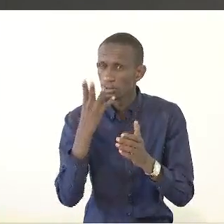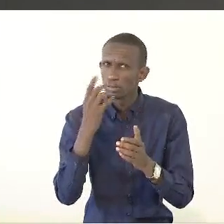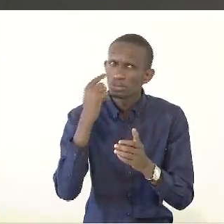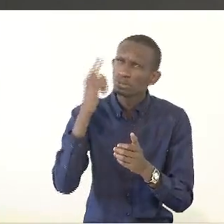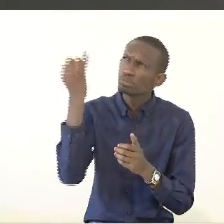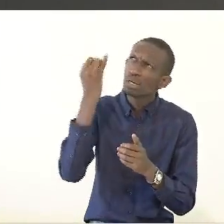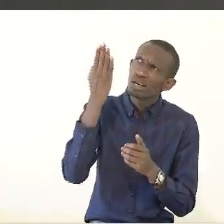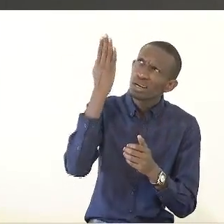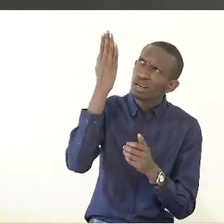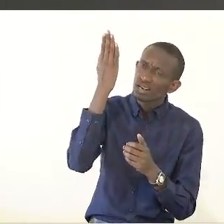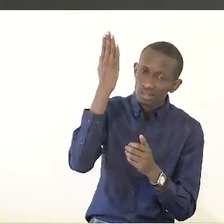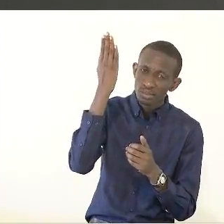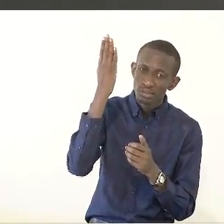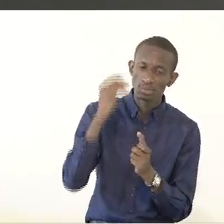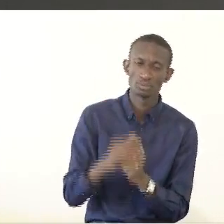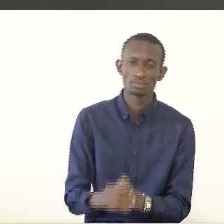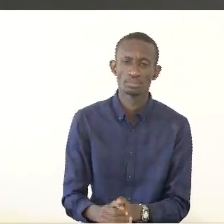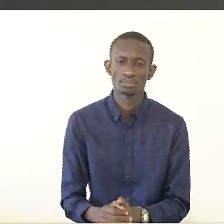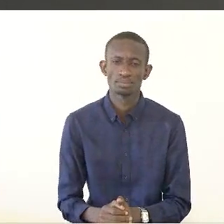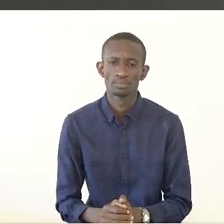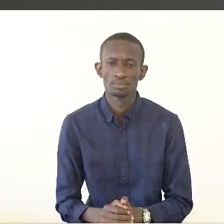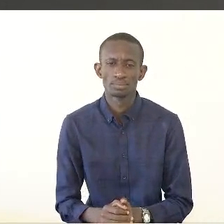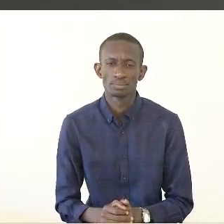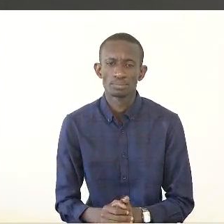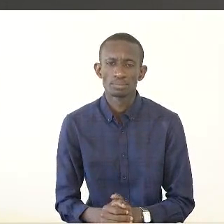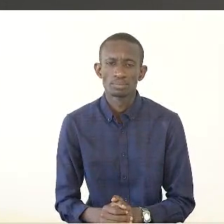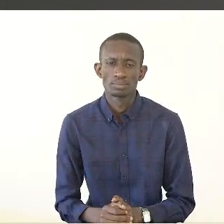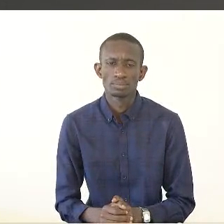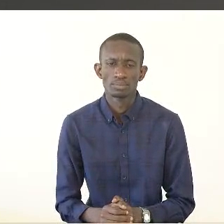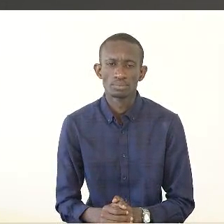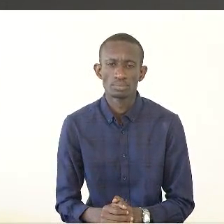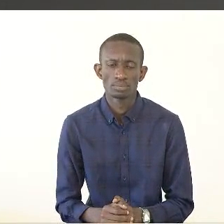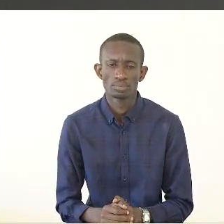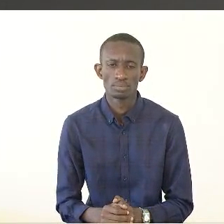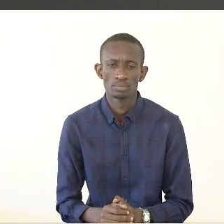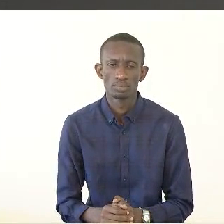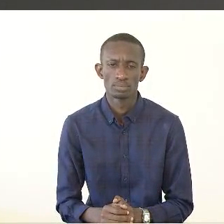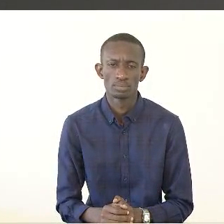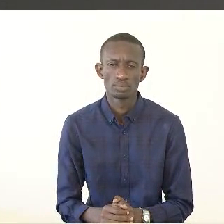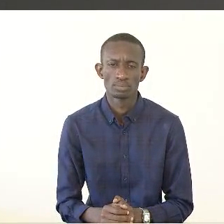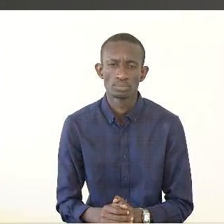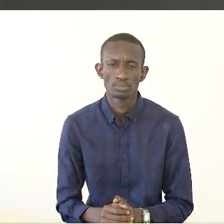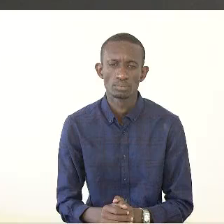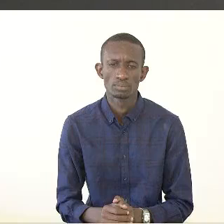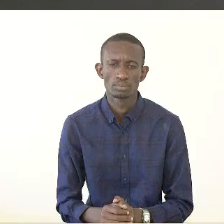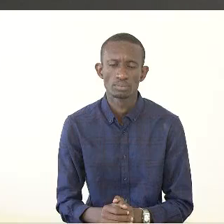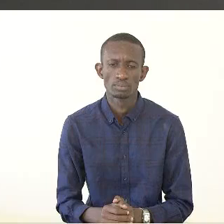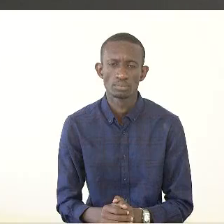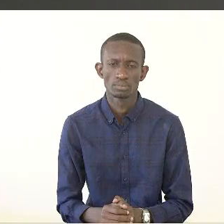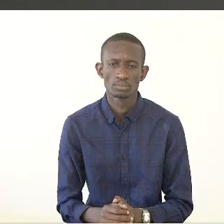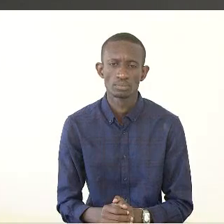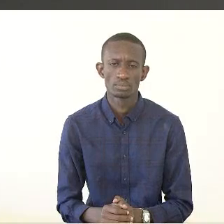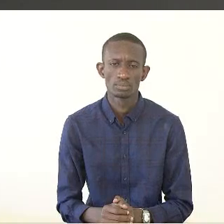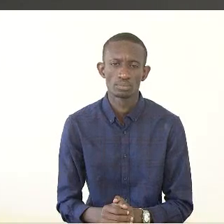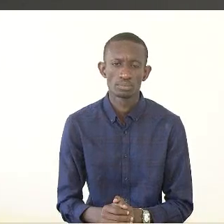This is y equals 4. You just read from the graph, equals 4 here. And